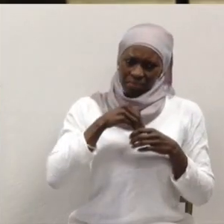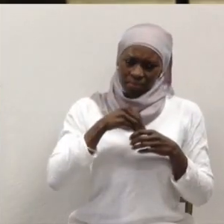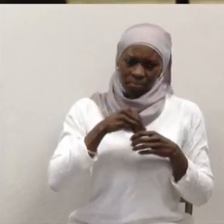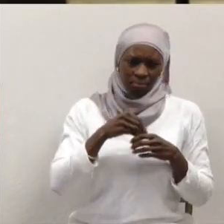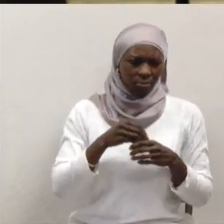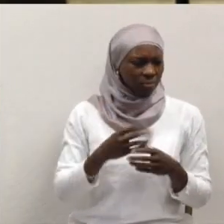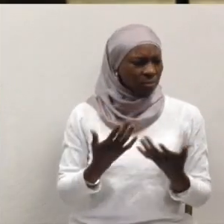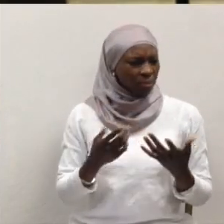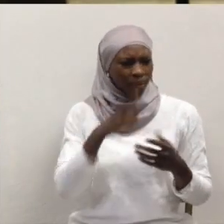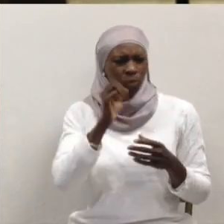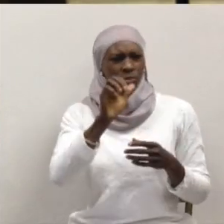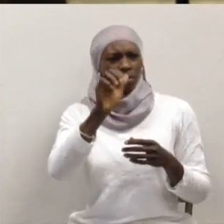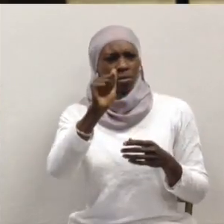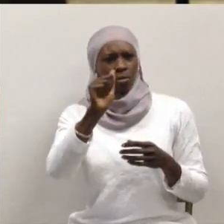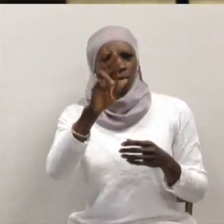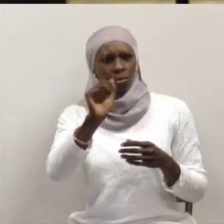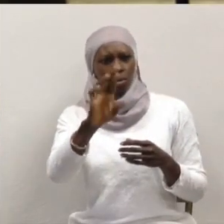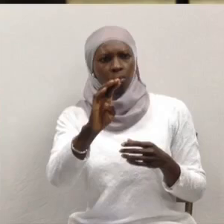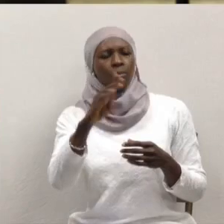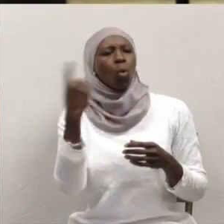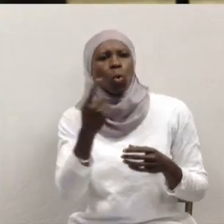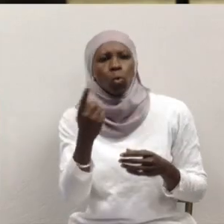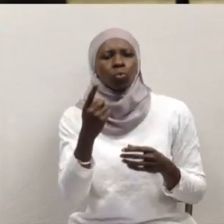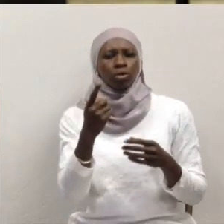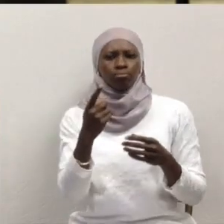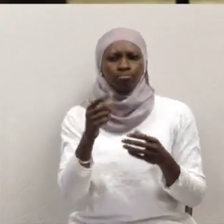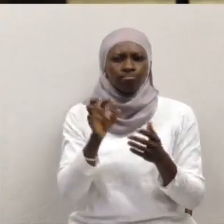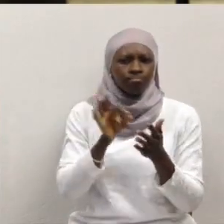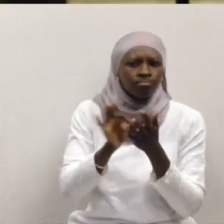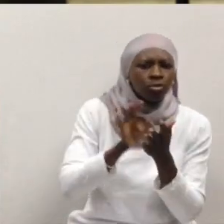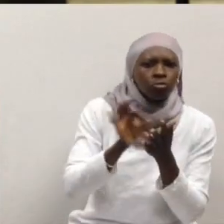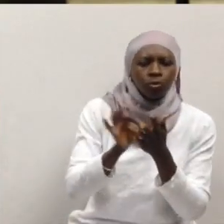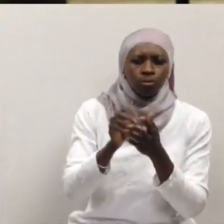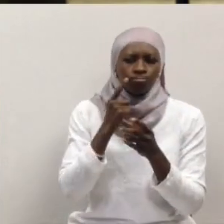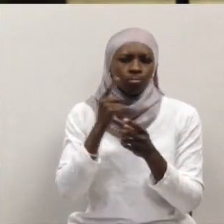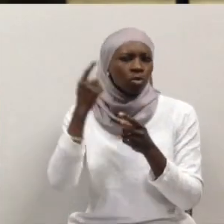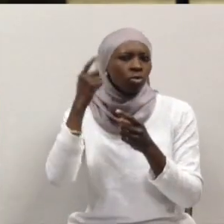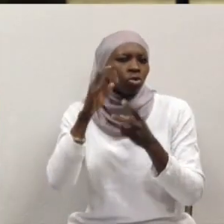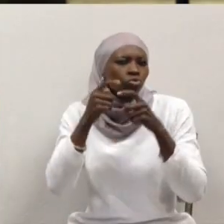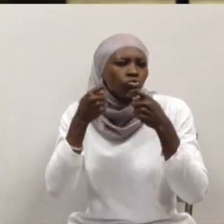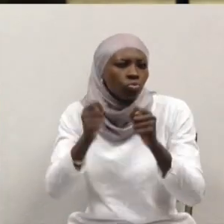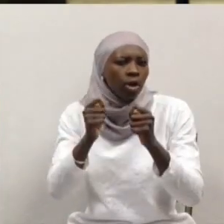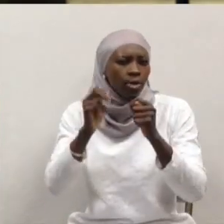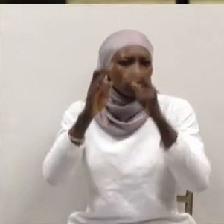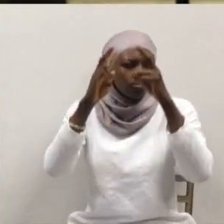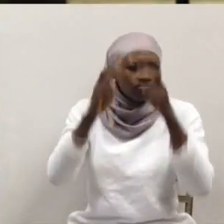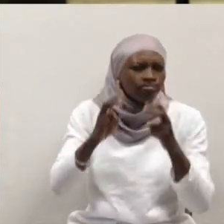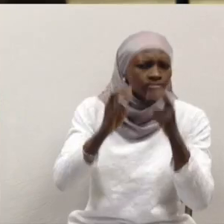always calculate the consequences. They didn't look for the moment. Not the Arabs of today, but the Arabs in those